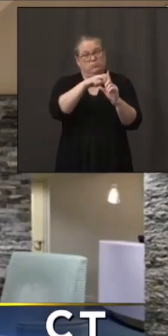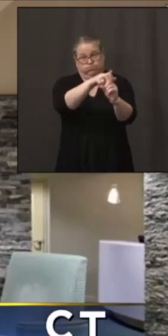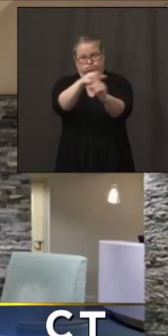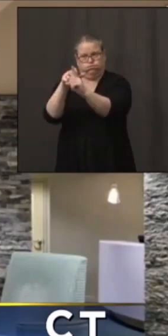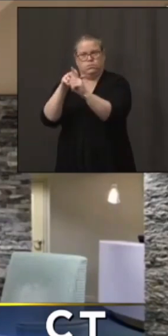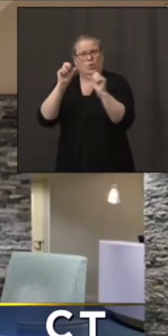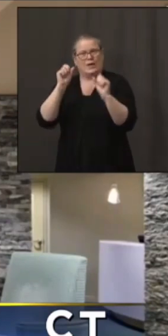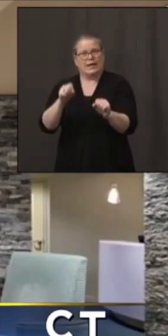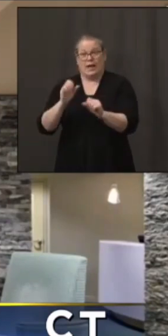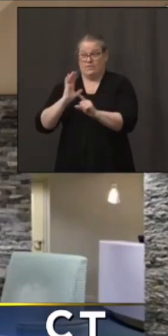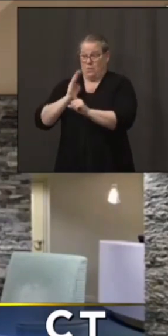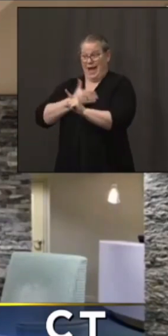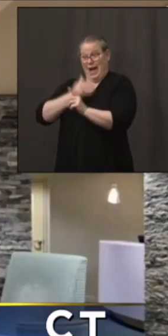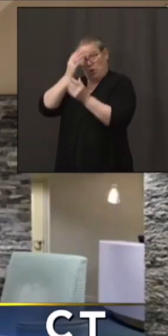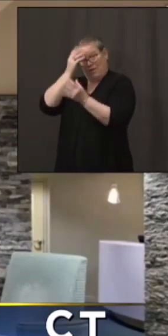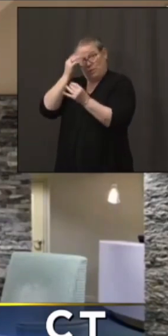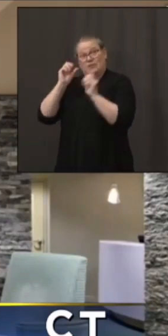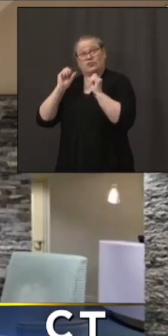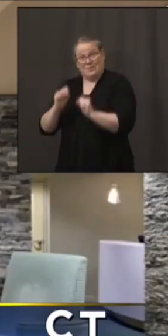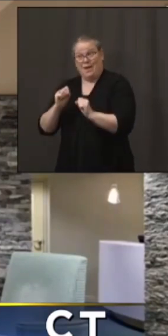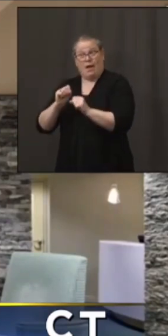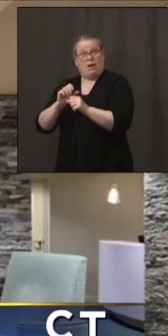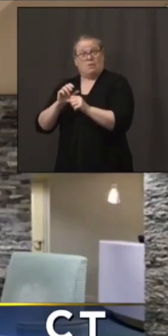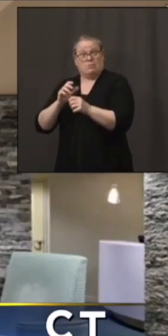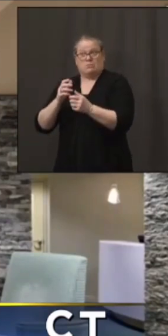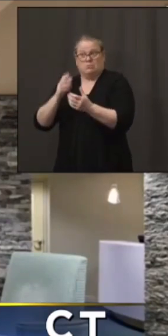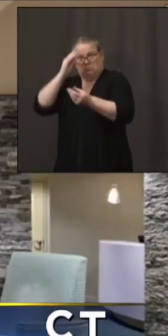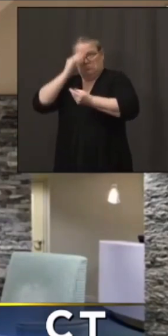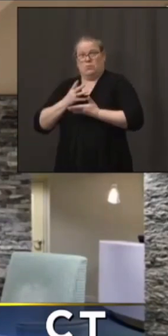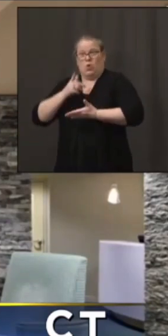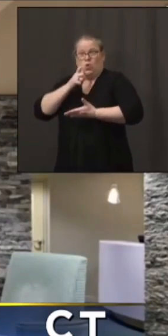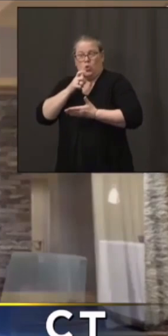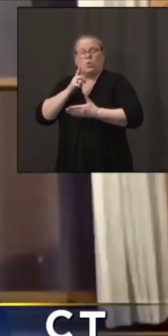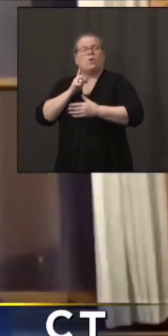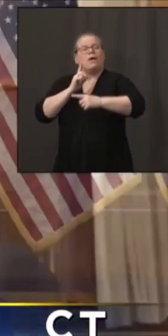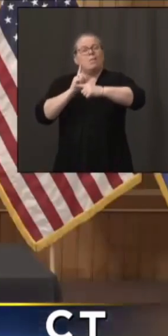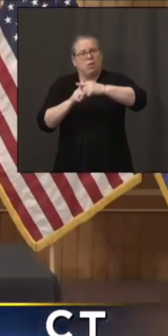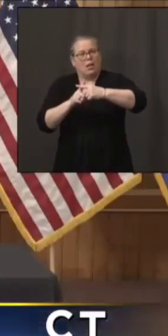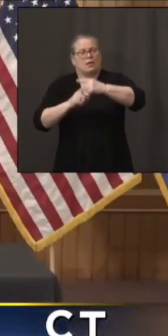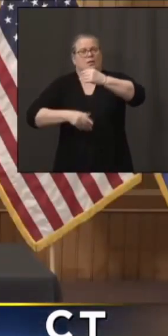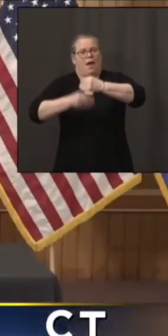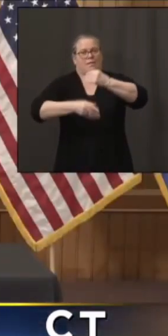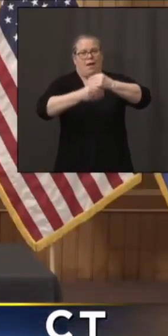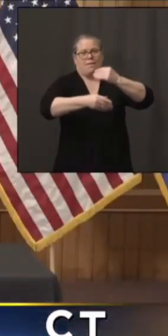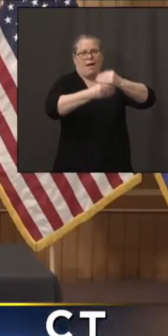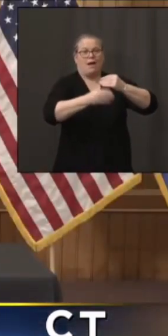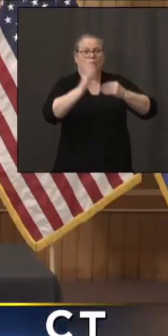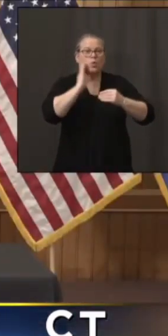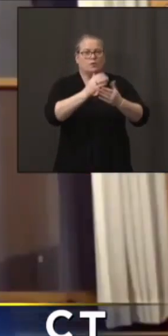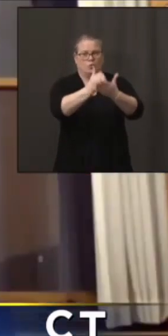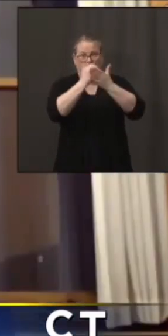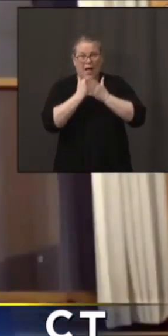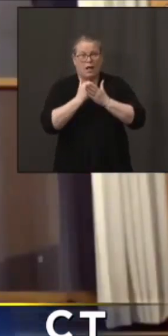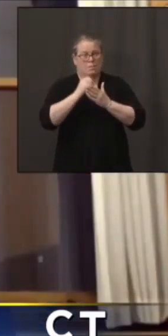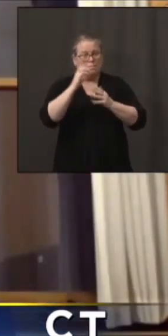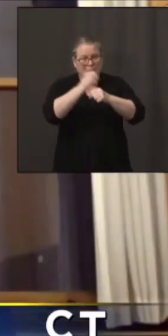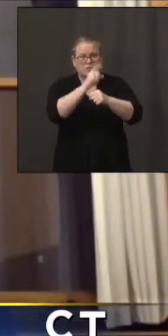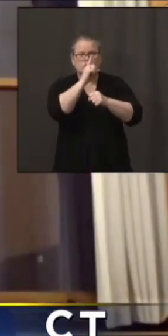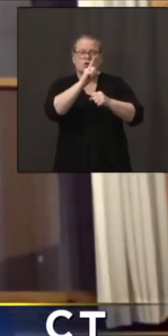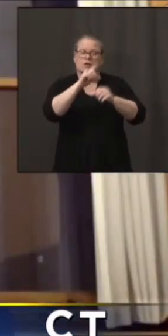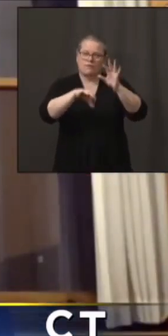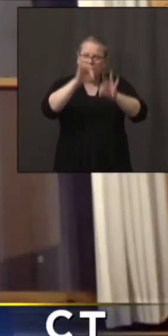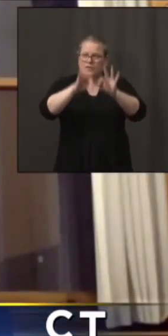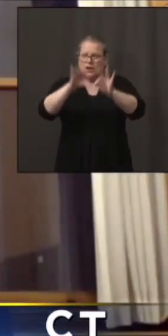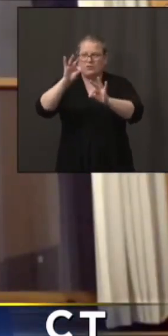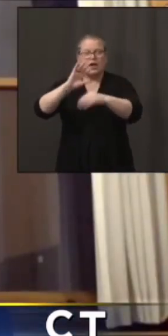not stopping there. And I know that other hospitals aren't either. Yeah, and if I could just also reiterate that, the